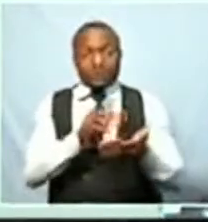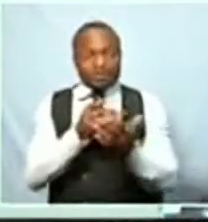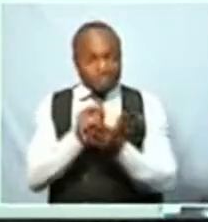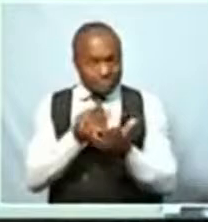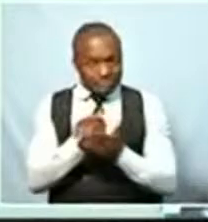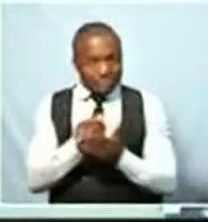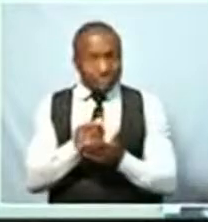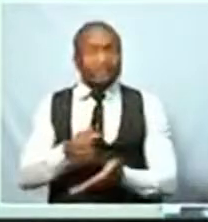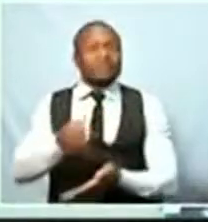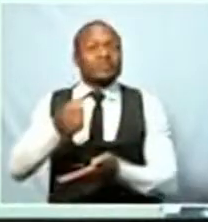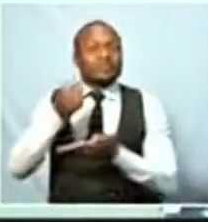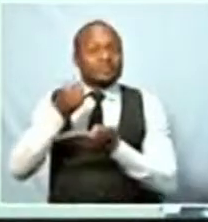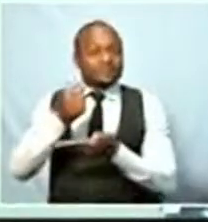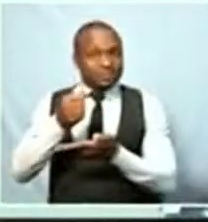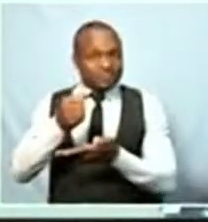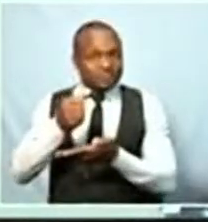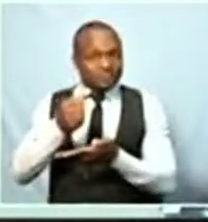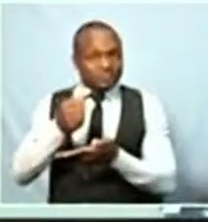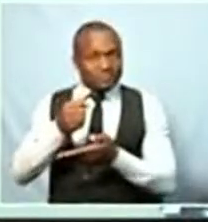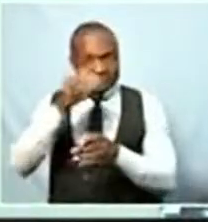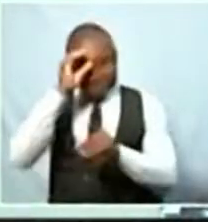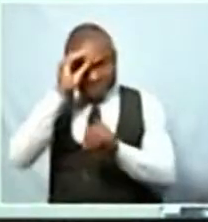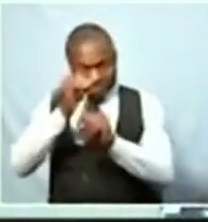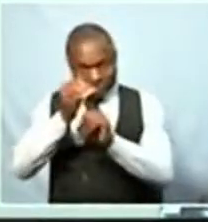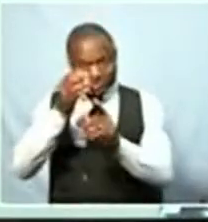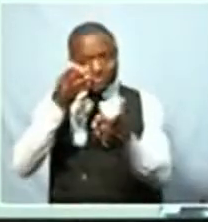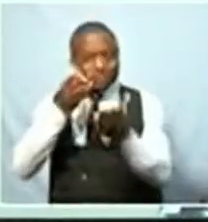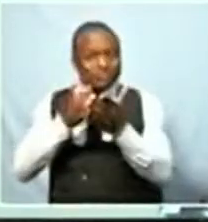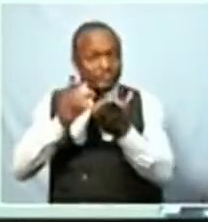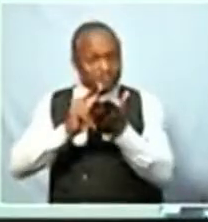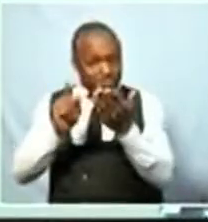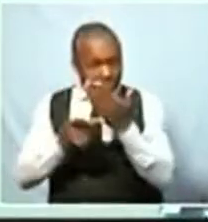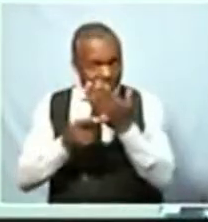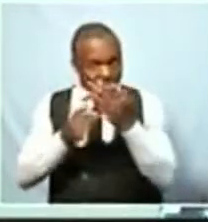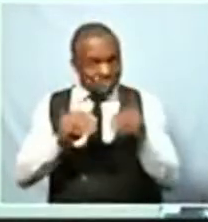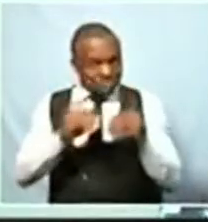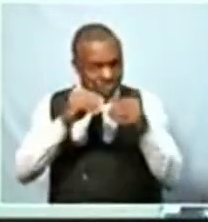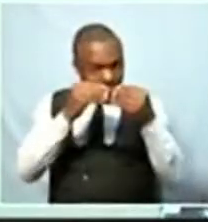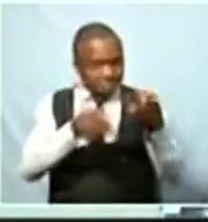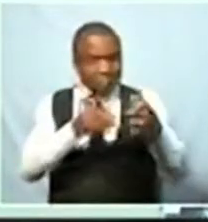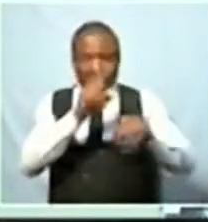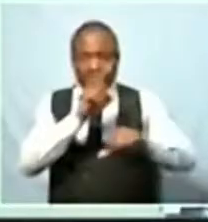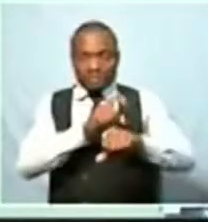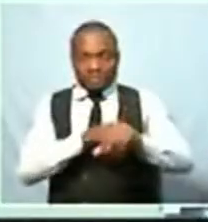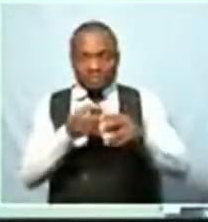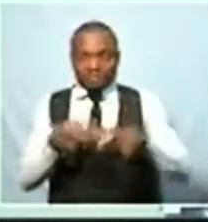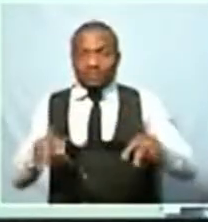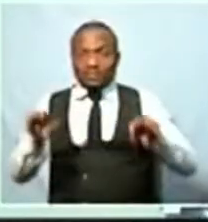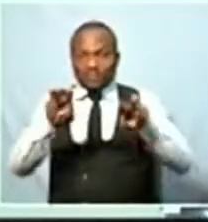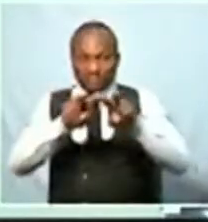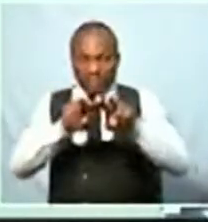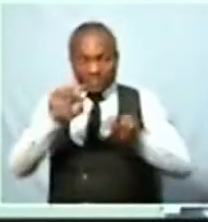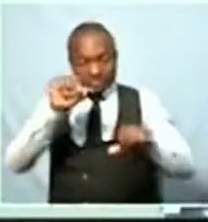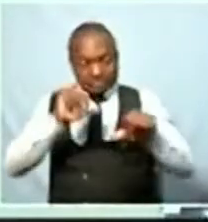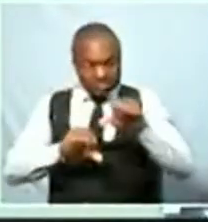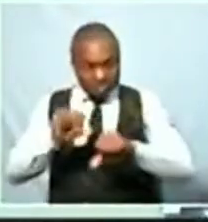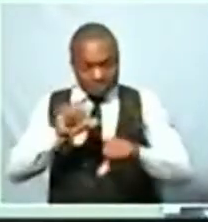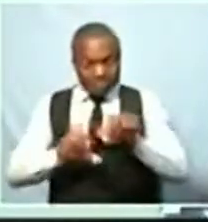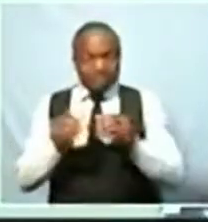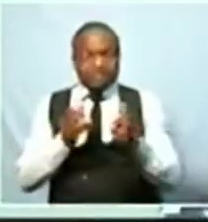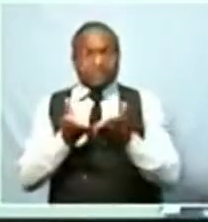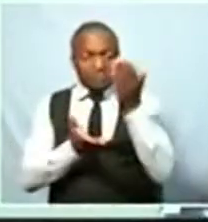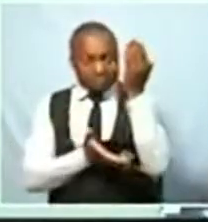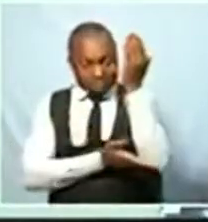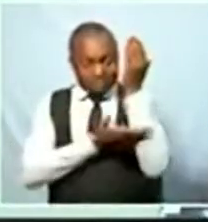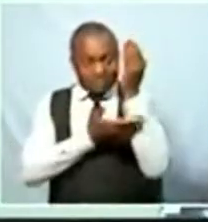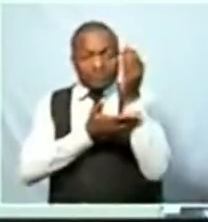the budget. The objective of this program is to provide timely and value-adding audit services for enhanced